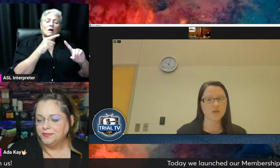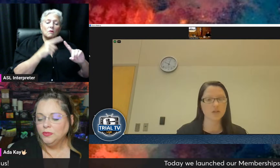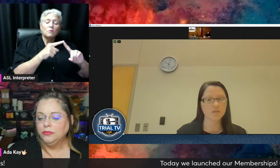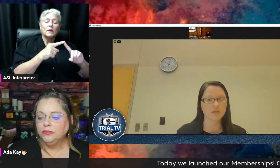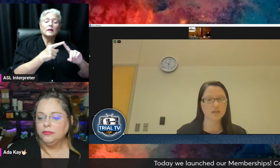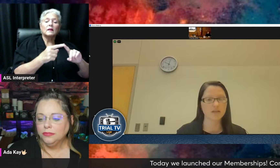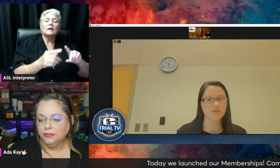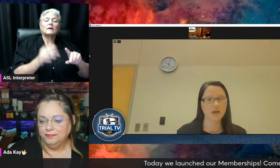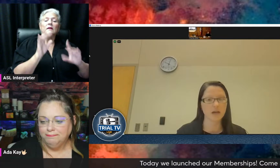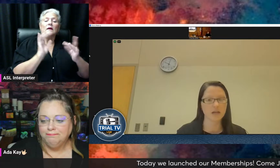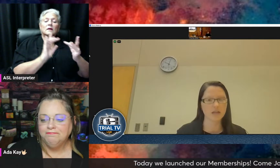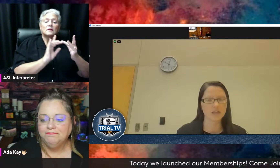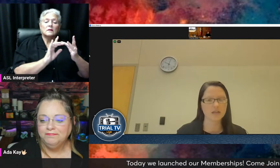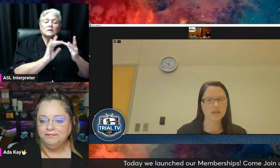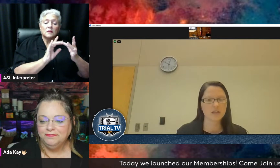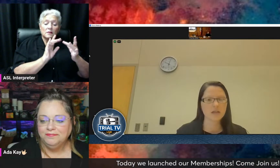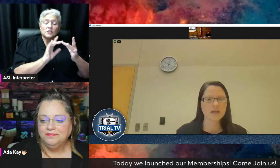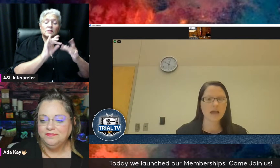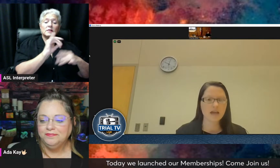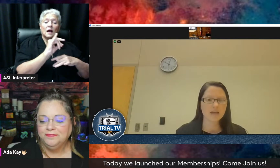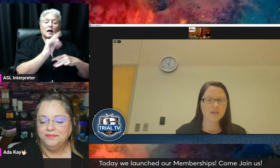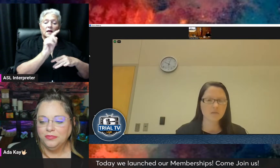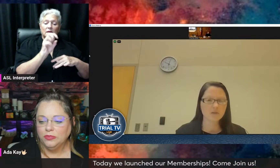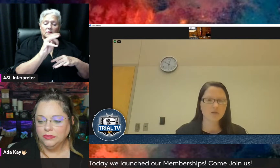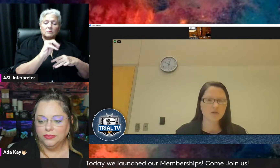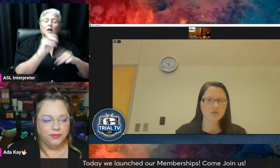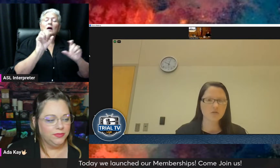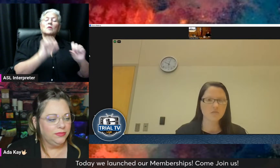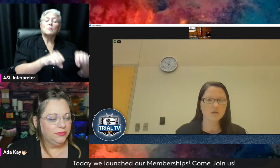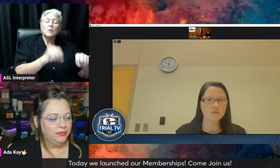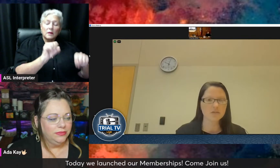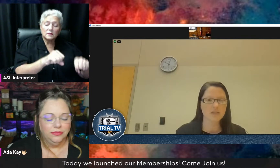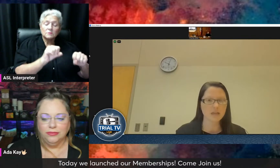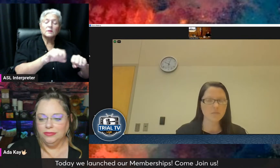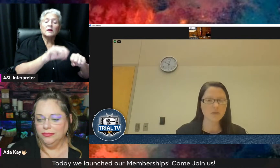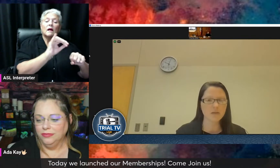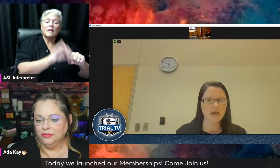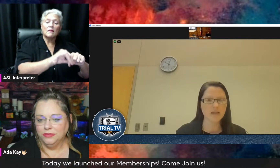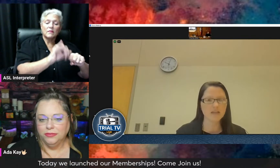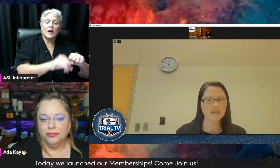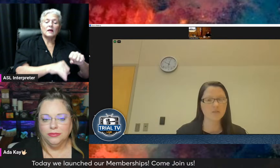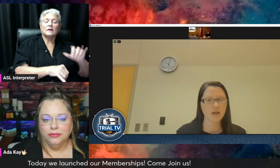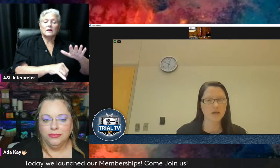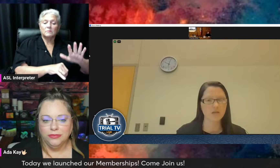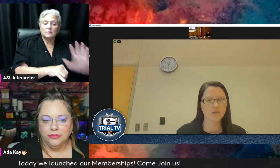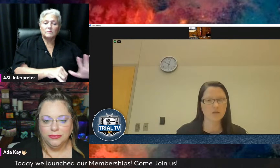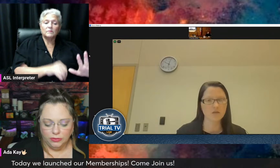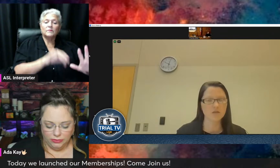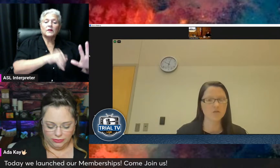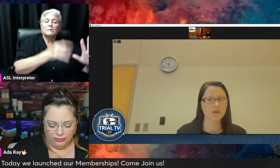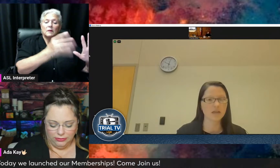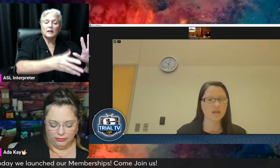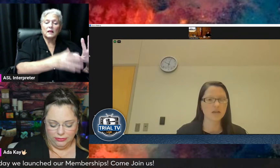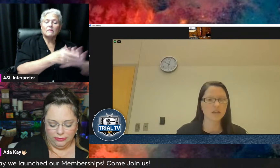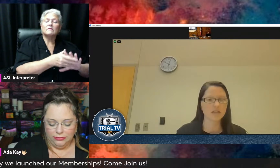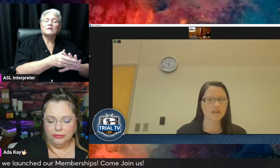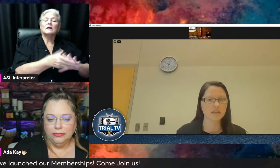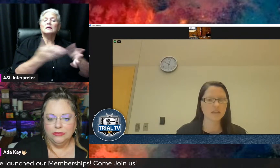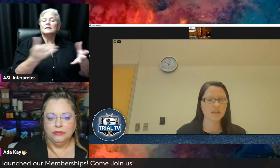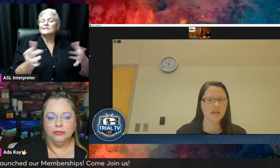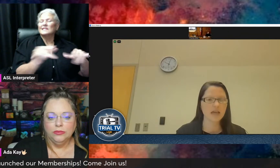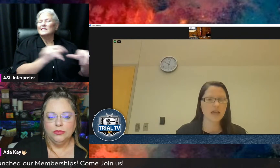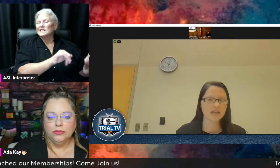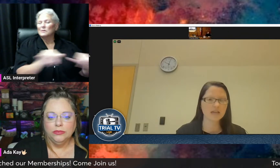an impression can be left behind. It acts similar to a rubber stamp, and then the sweat and oils located on